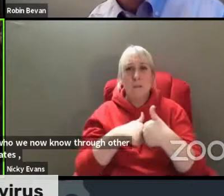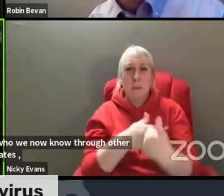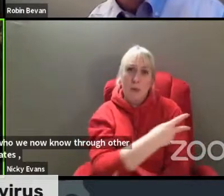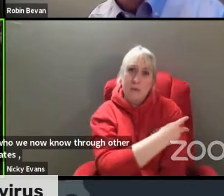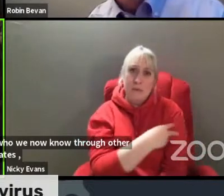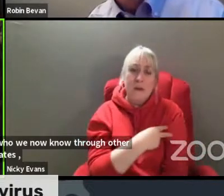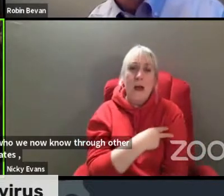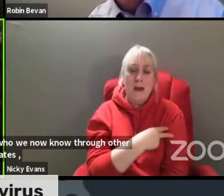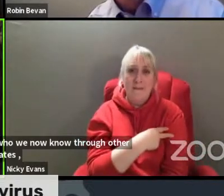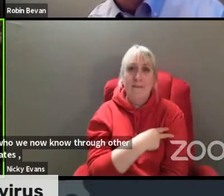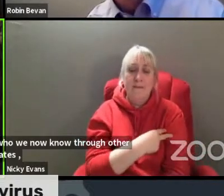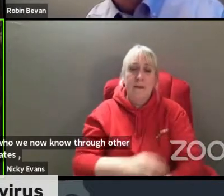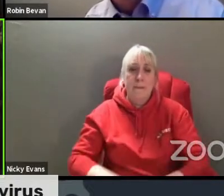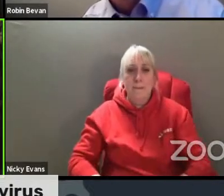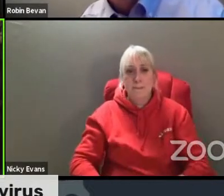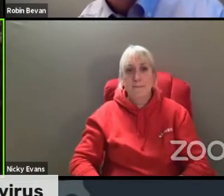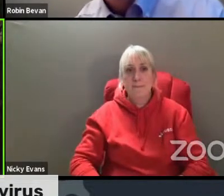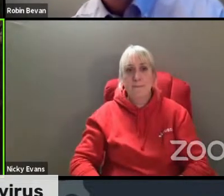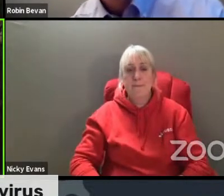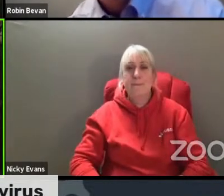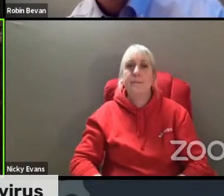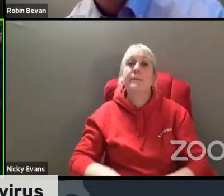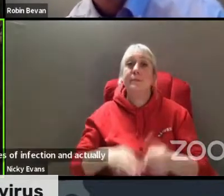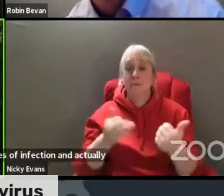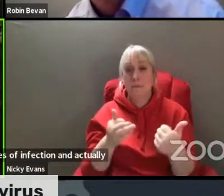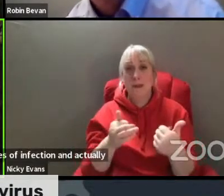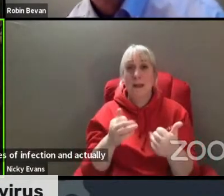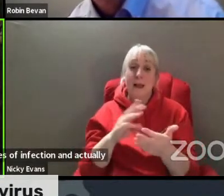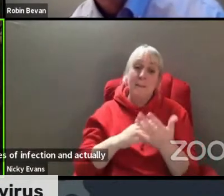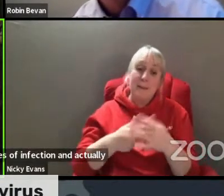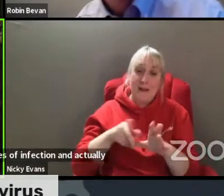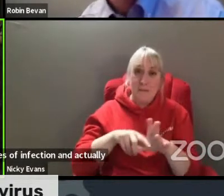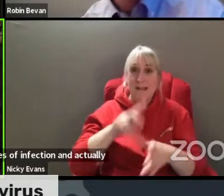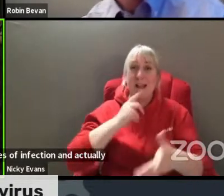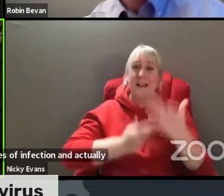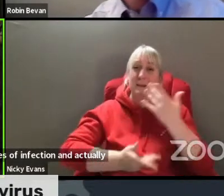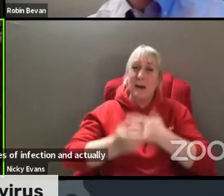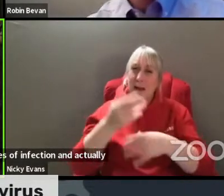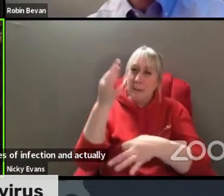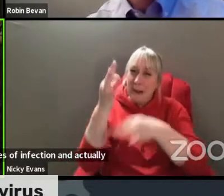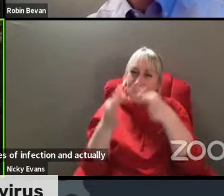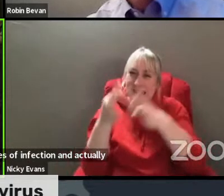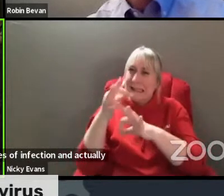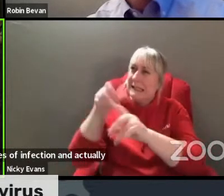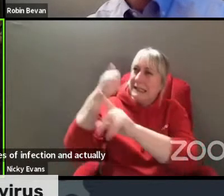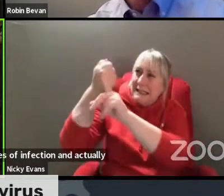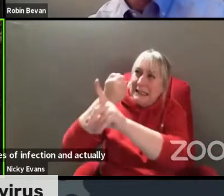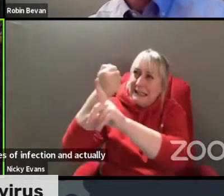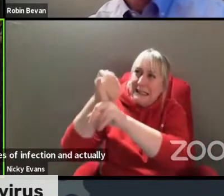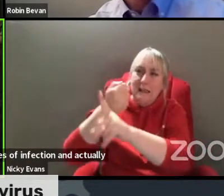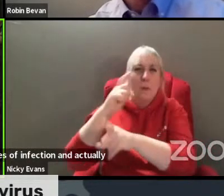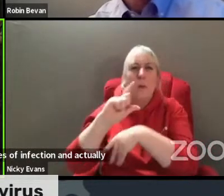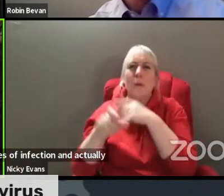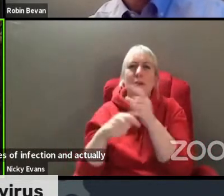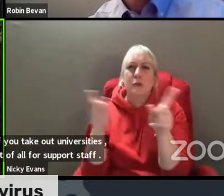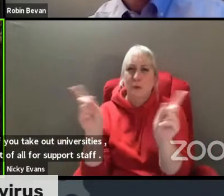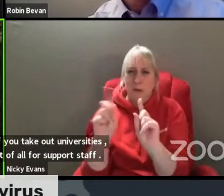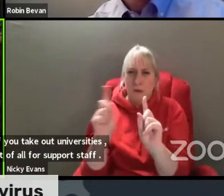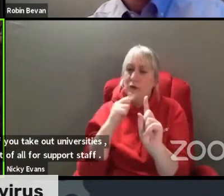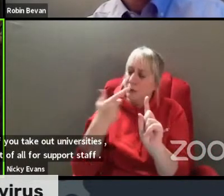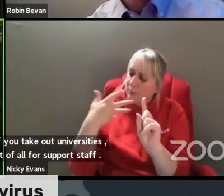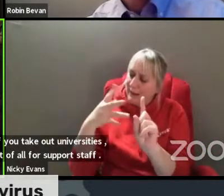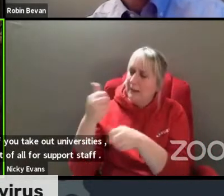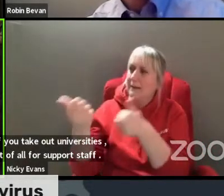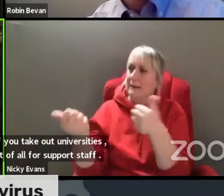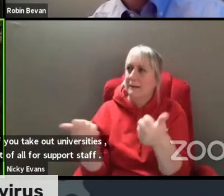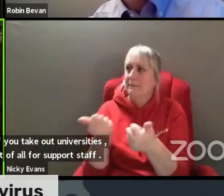And so Mary's talked about what we're doing at that political level. Now we want to talk about at the workplace level.